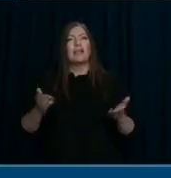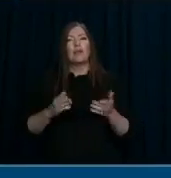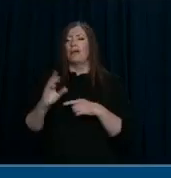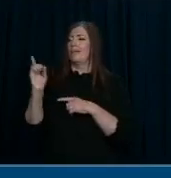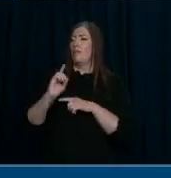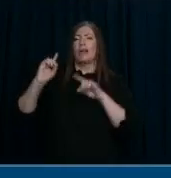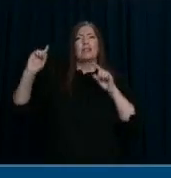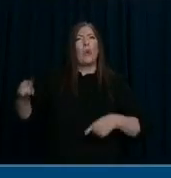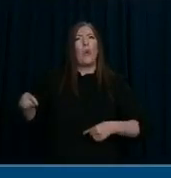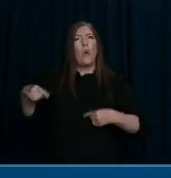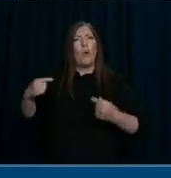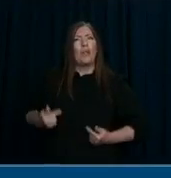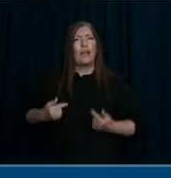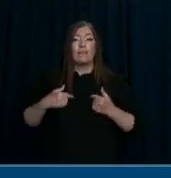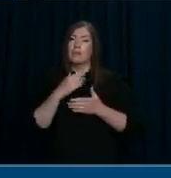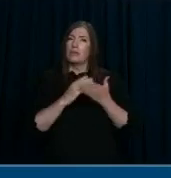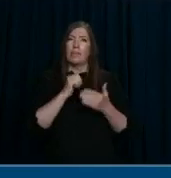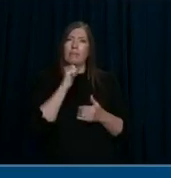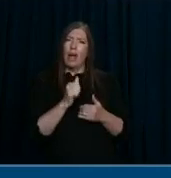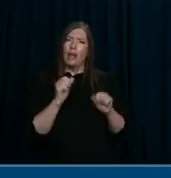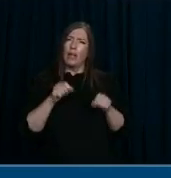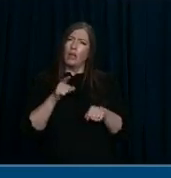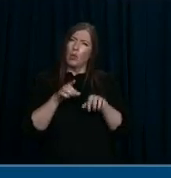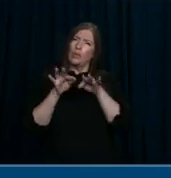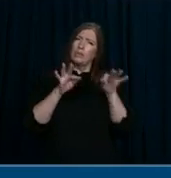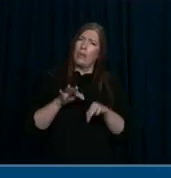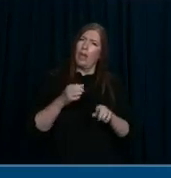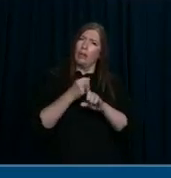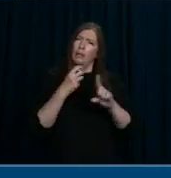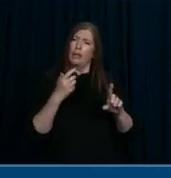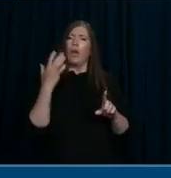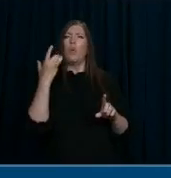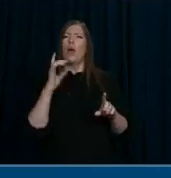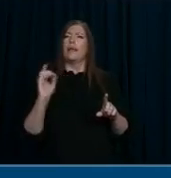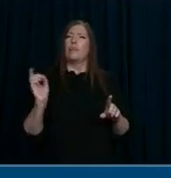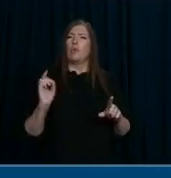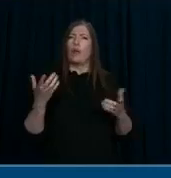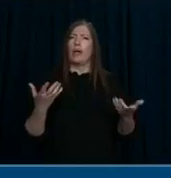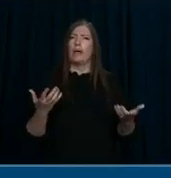for their entire lives, some have not. Can you explain to us why you are a Democrat?